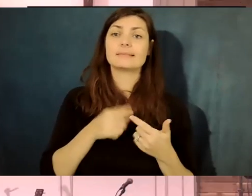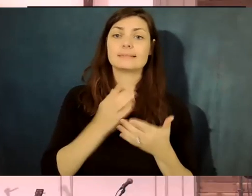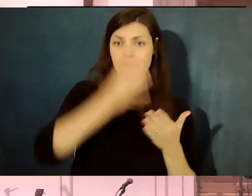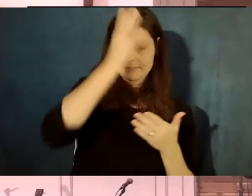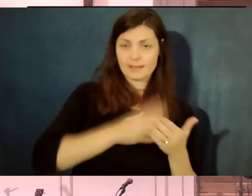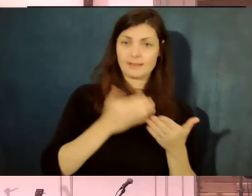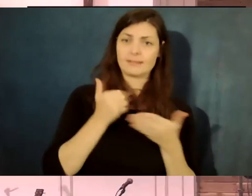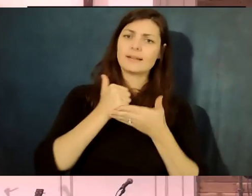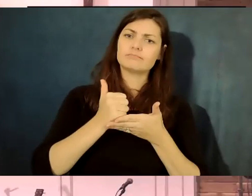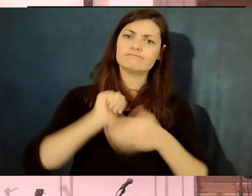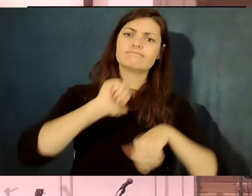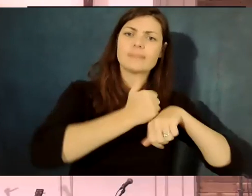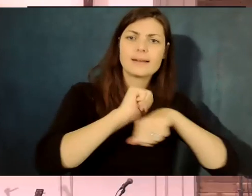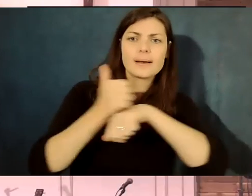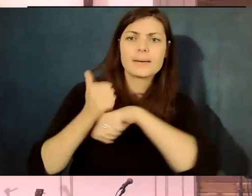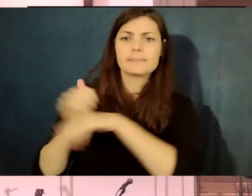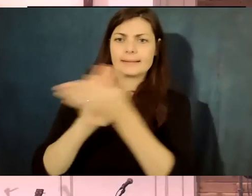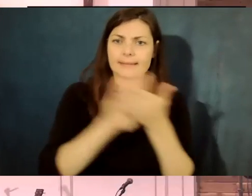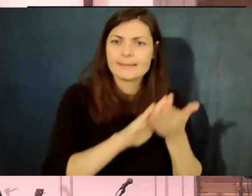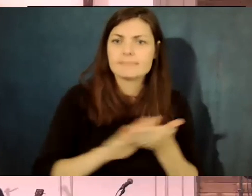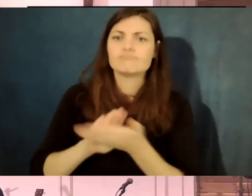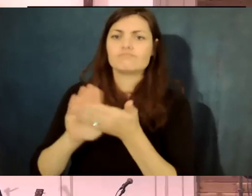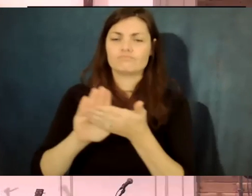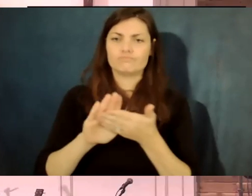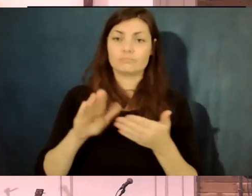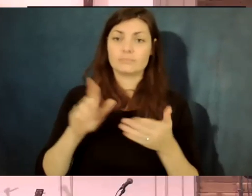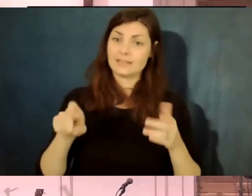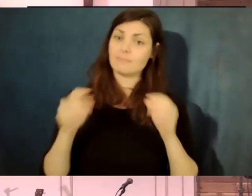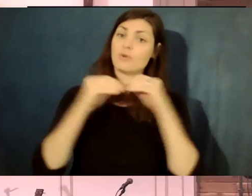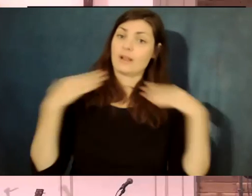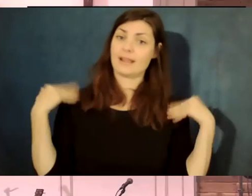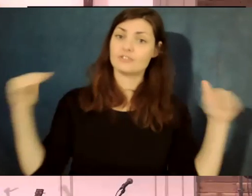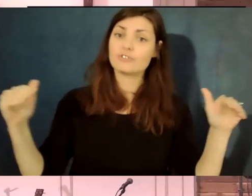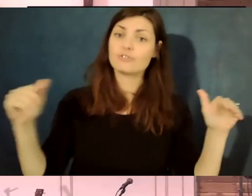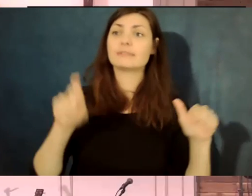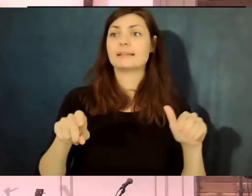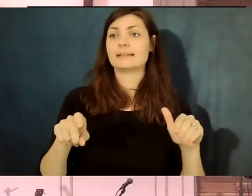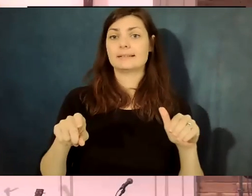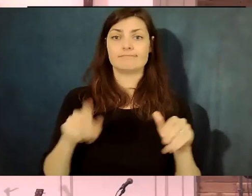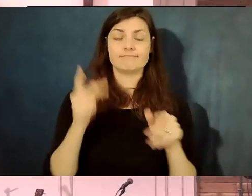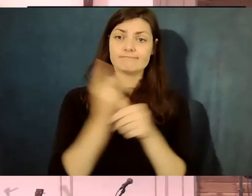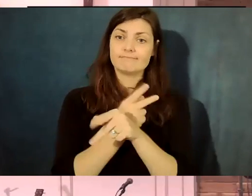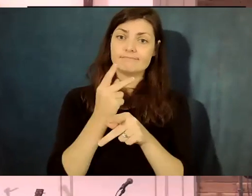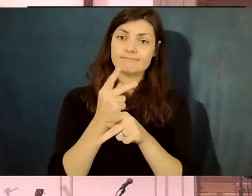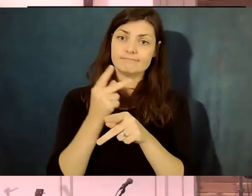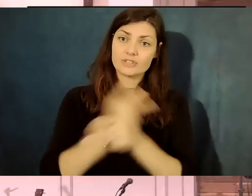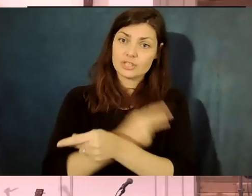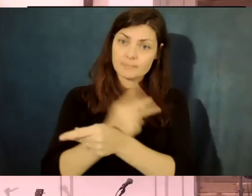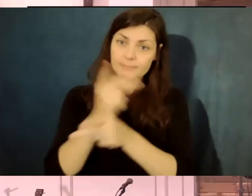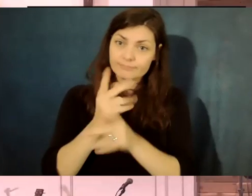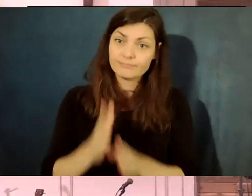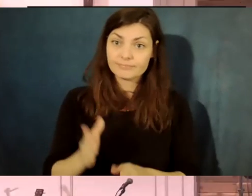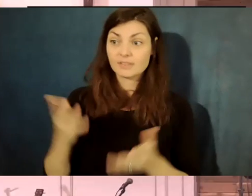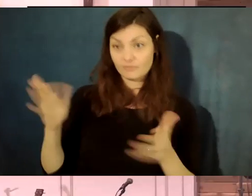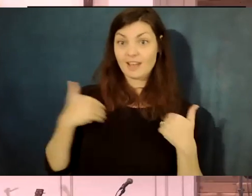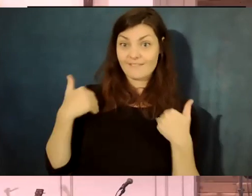set up, clean up in different roles. We need some angels. We need some shepherds. We need a lot of things. The animals are hired,